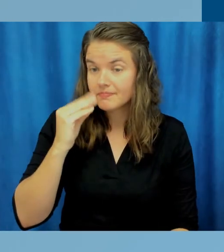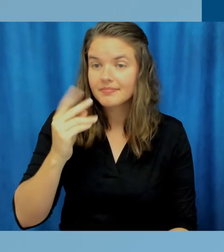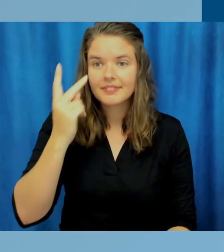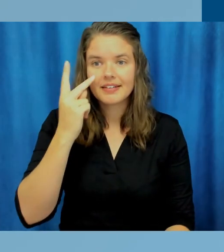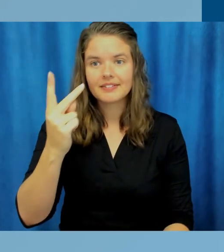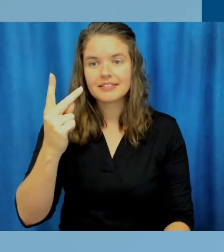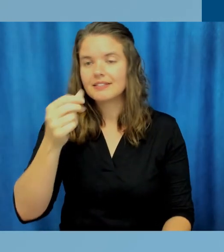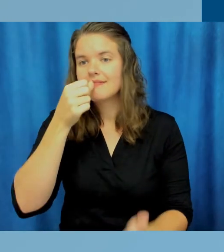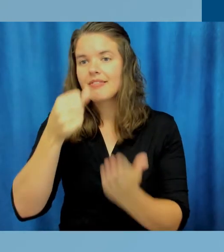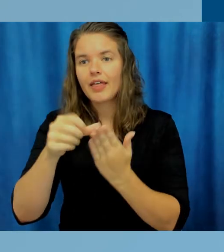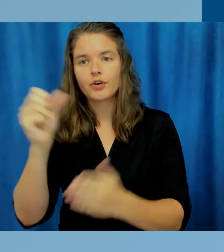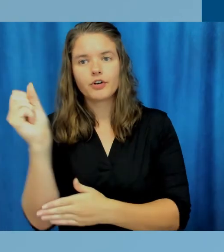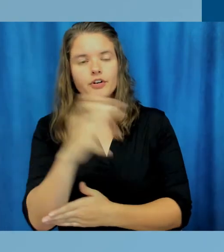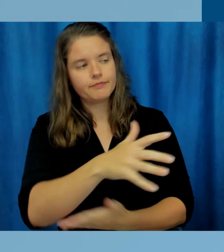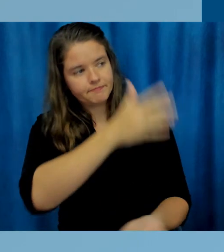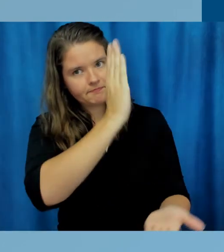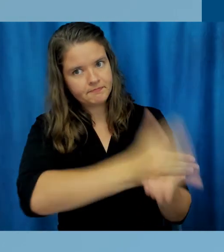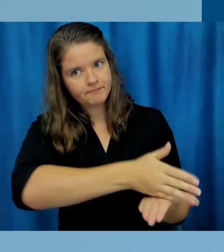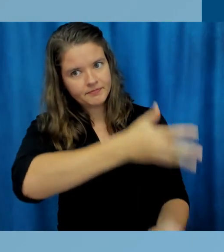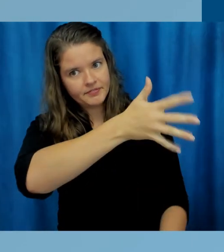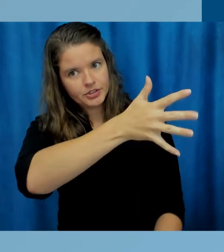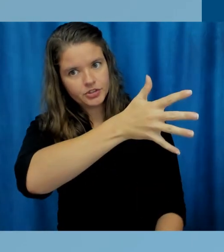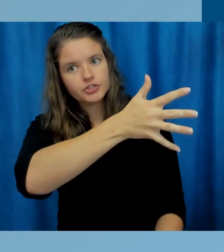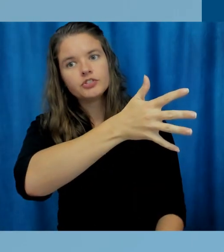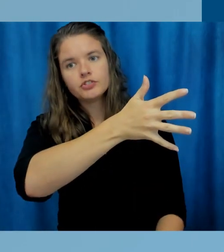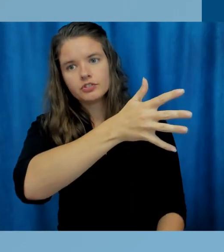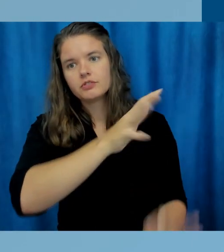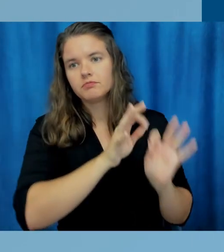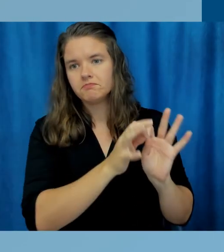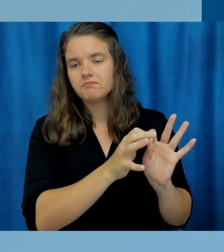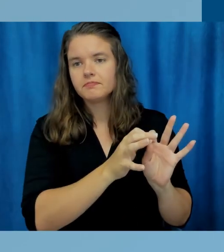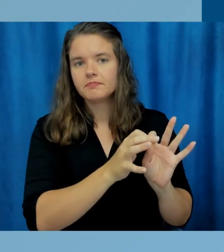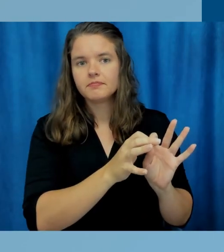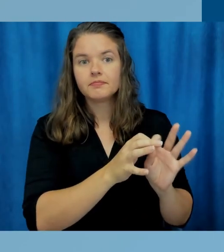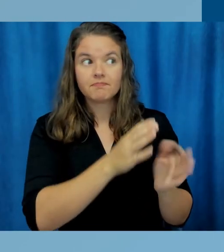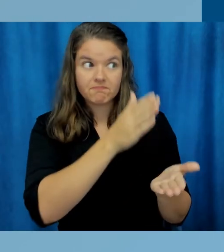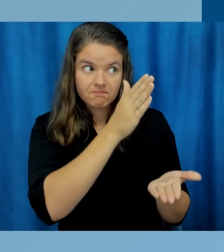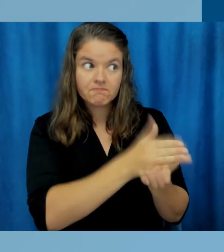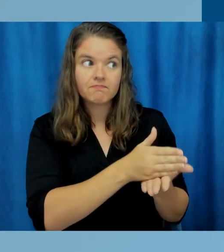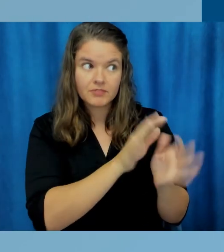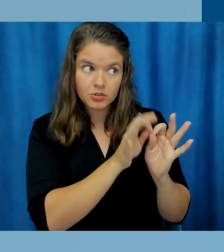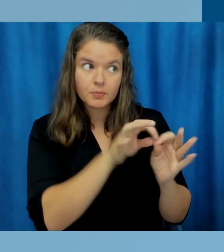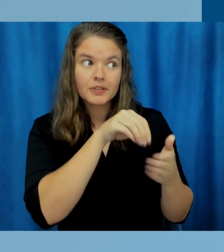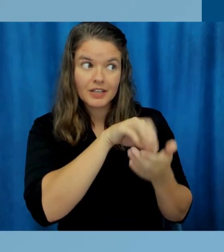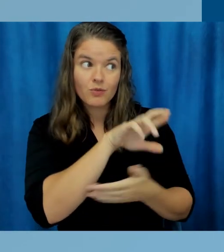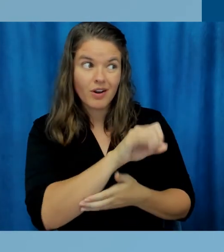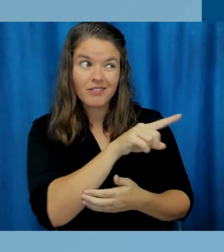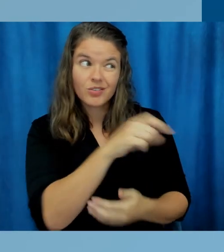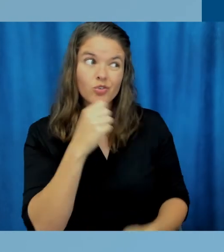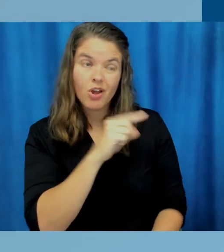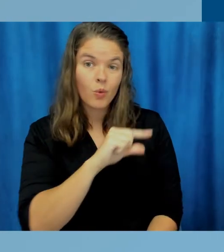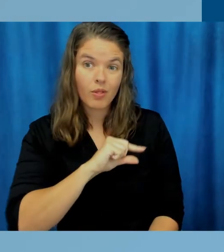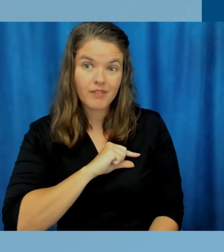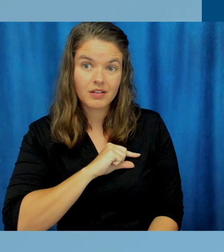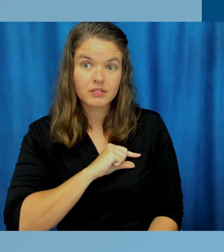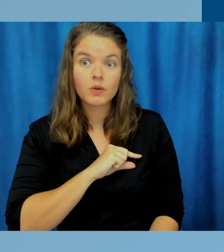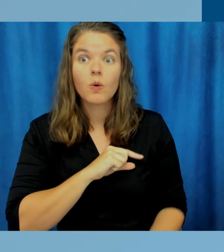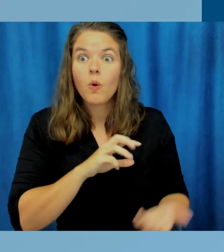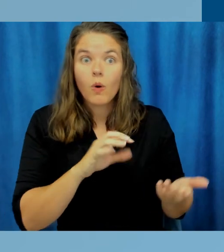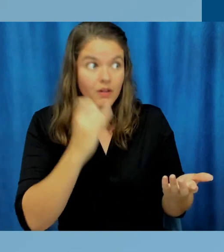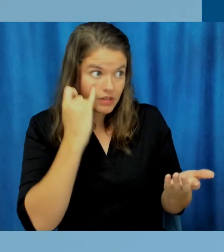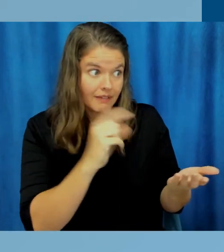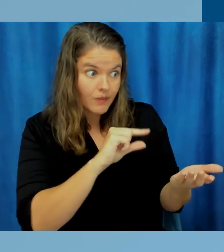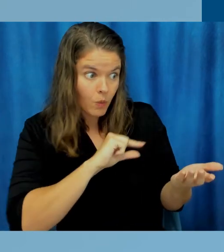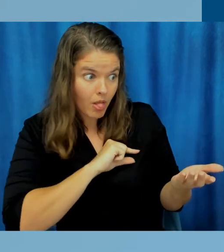a cease and desist letter so that they'll say, stop interpreting in Rhode Island, you're not qualified. Or if you